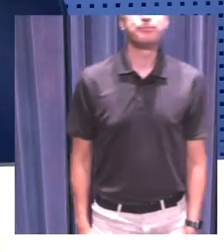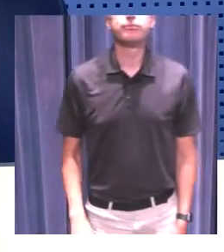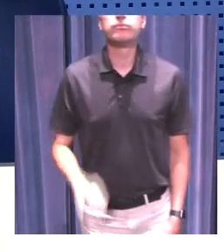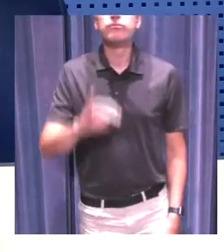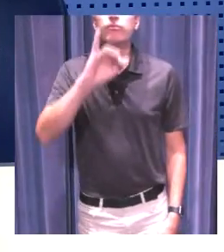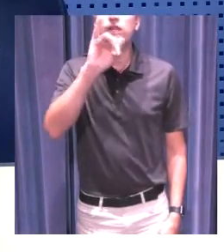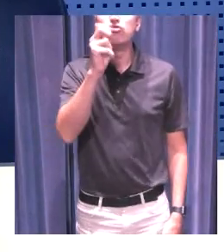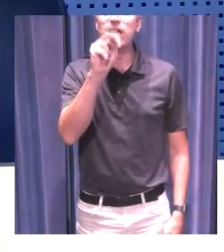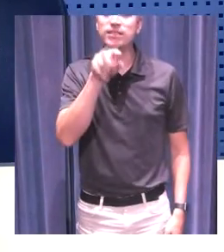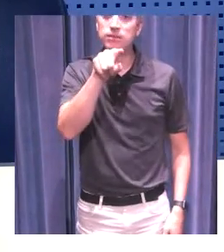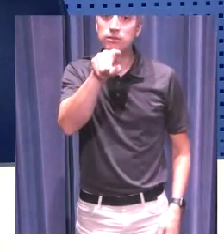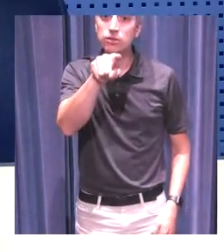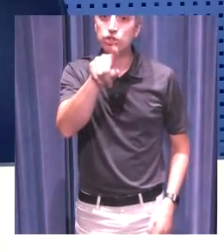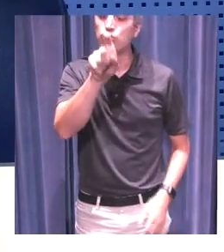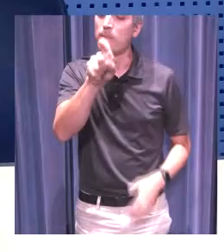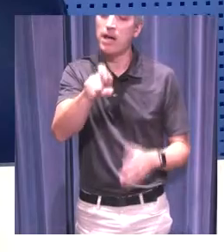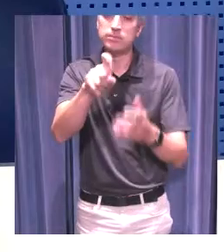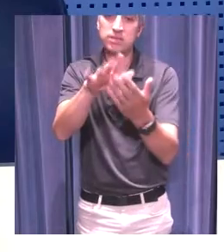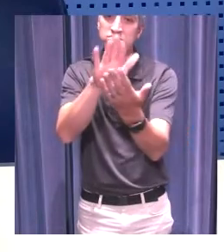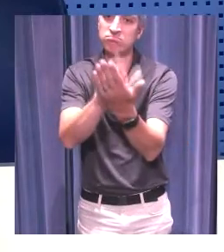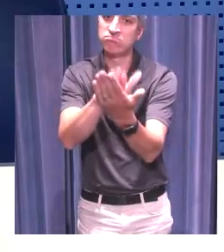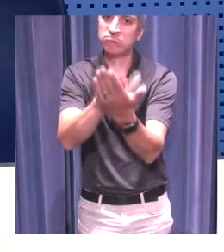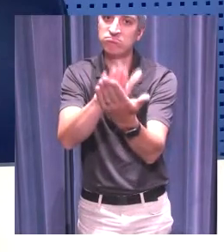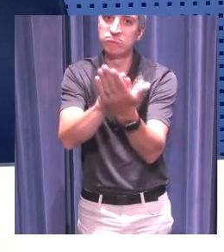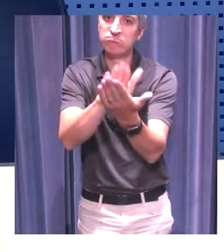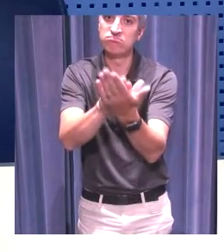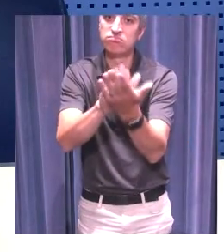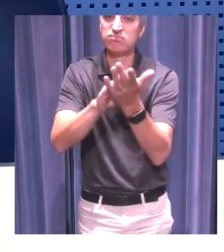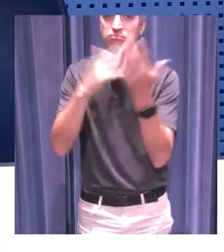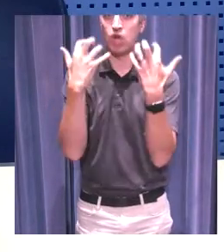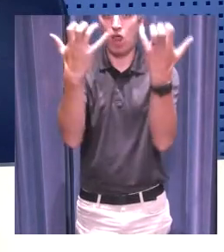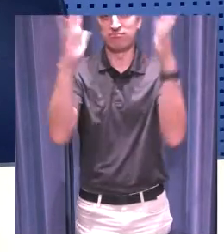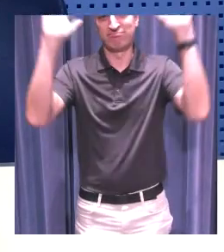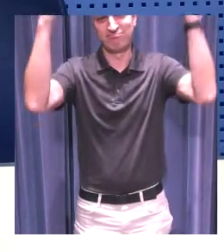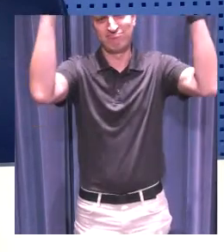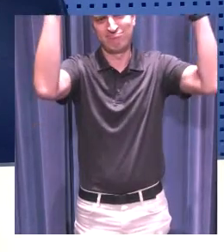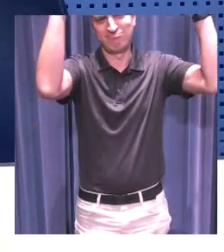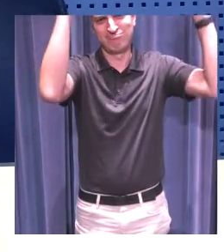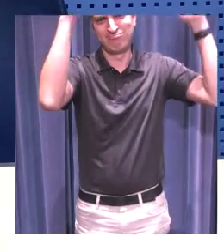Jason, you need to be commended for the job that you have done.